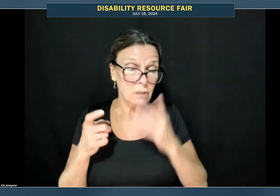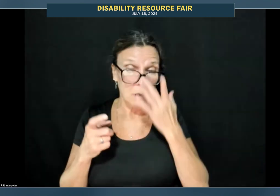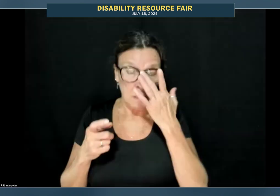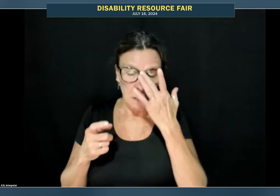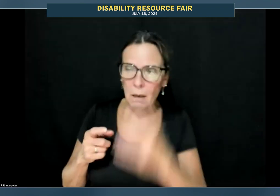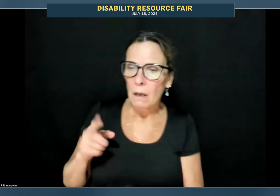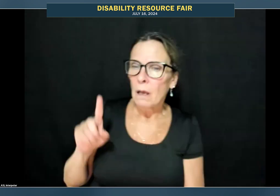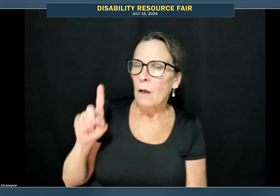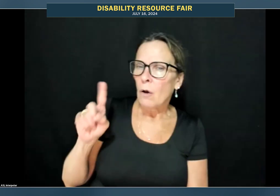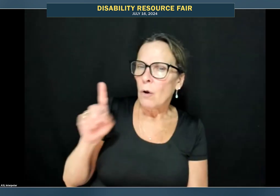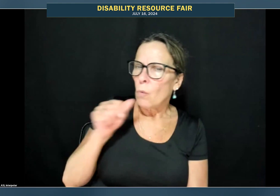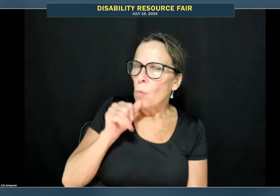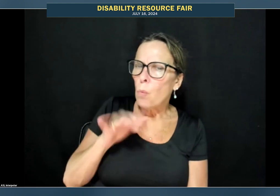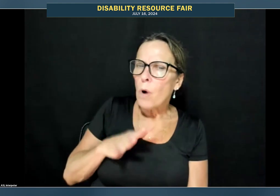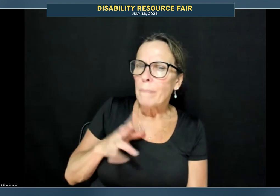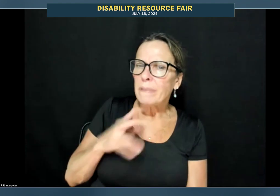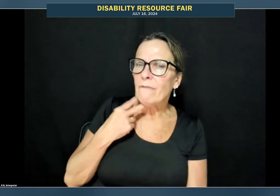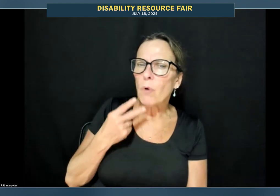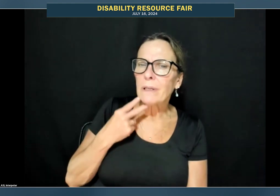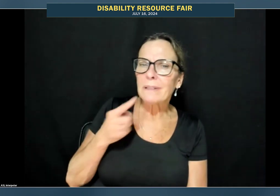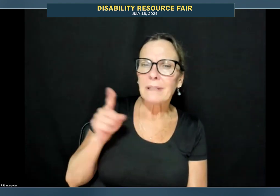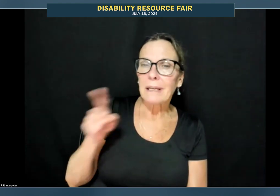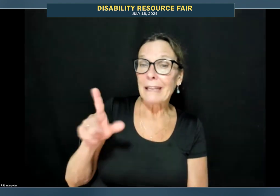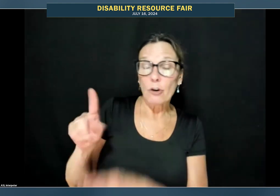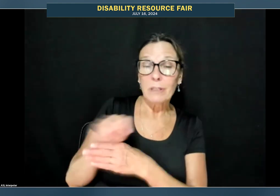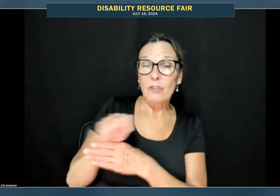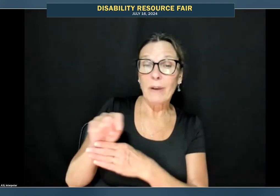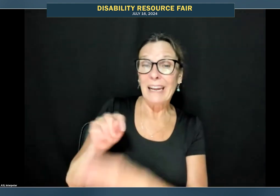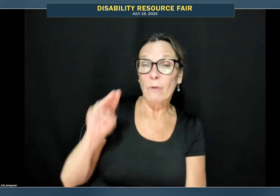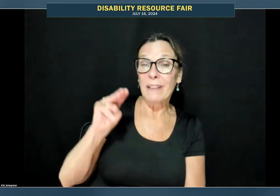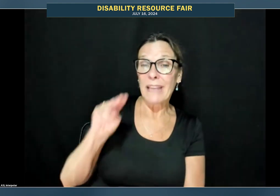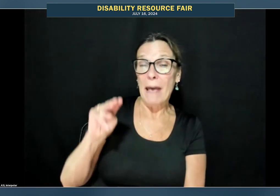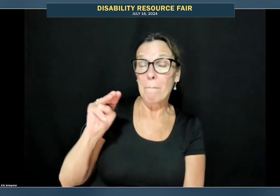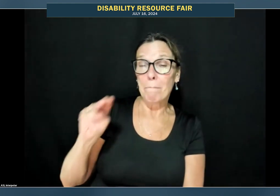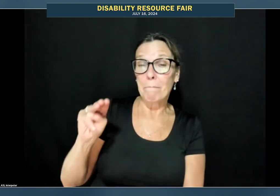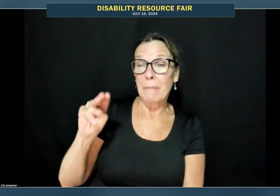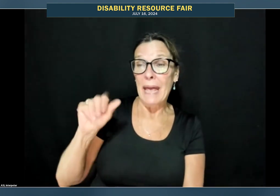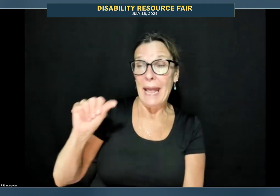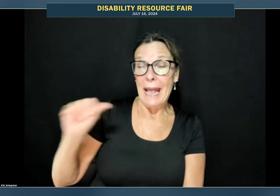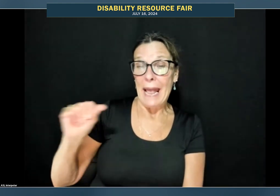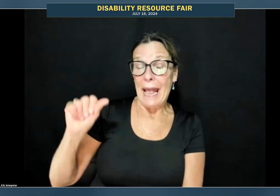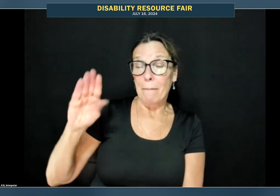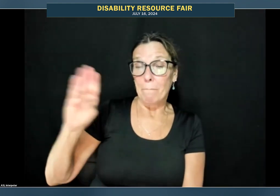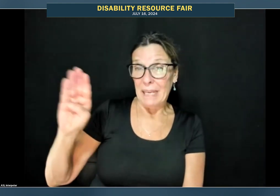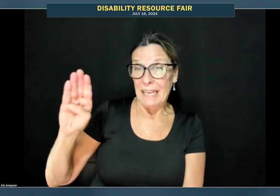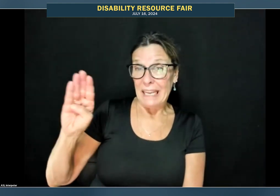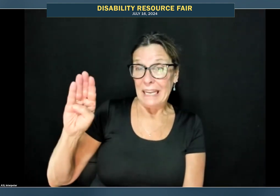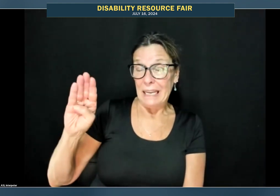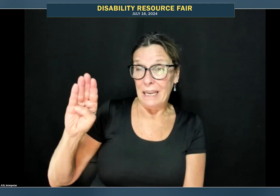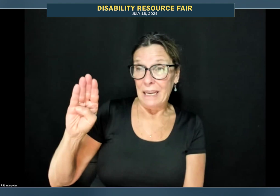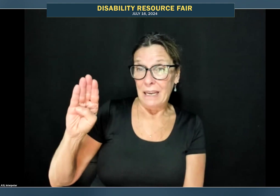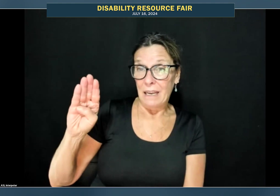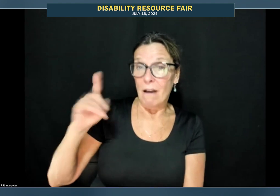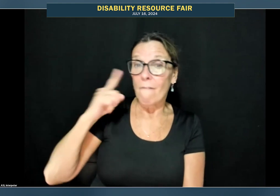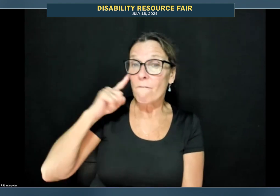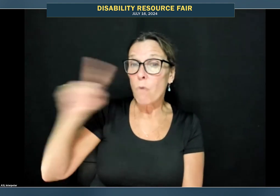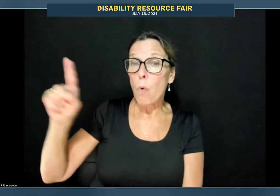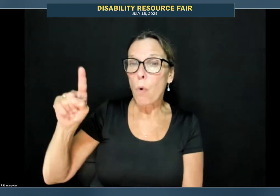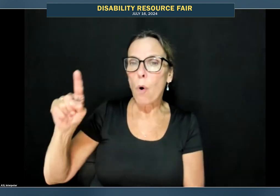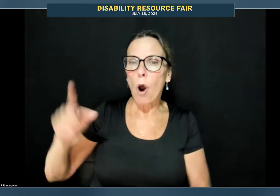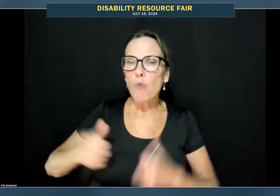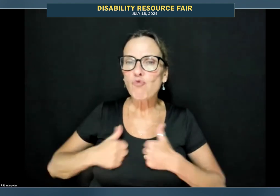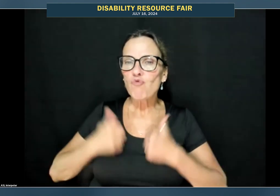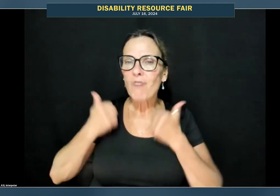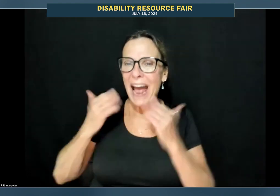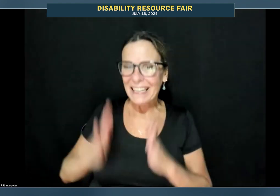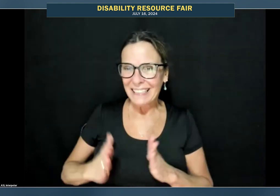There is training with the MAAB, Jacob, for residents of